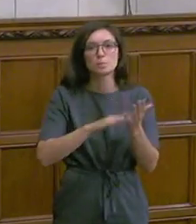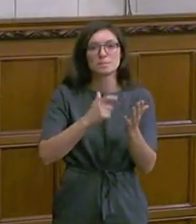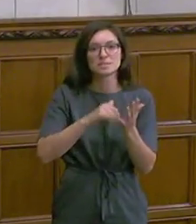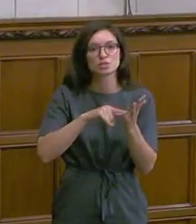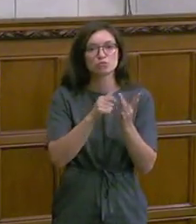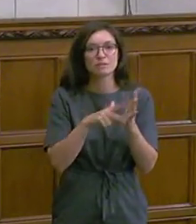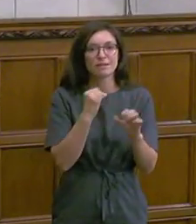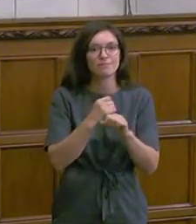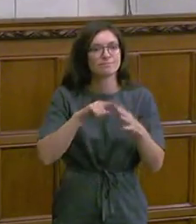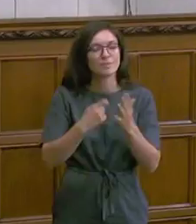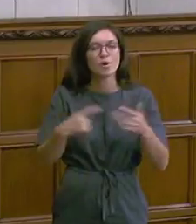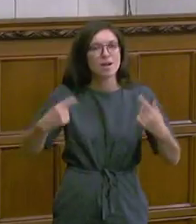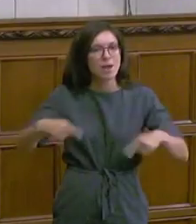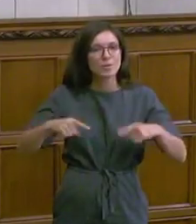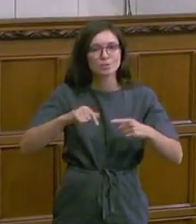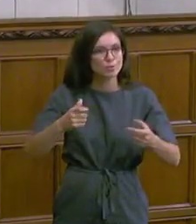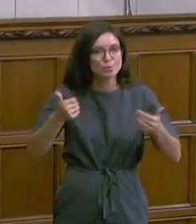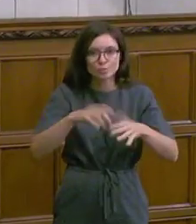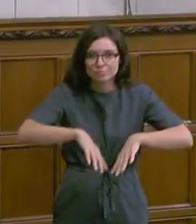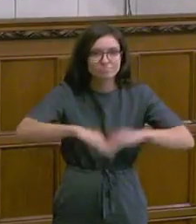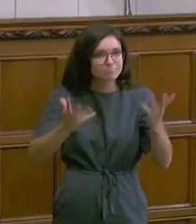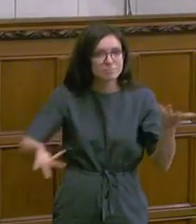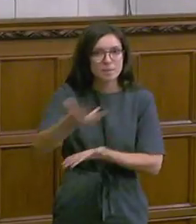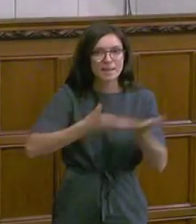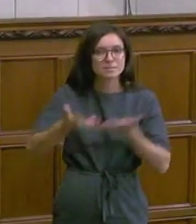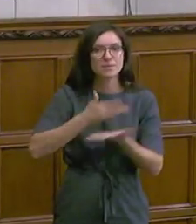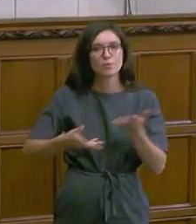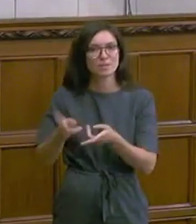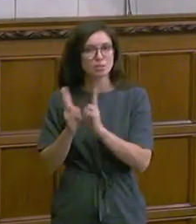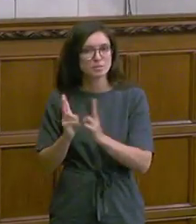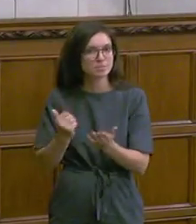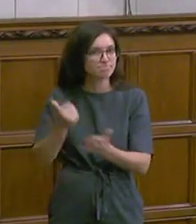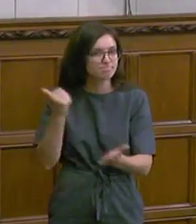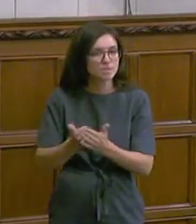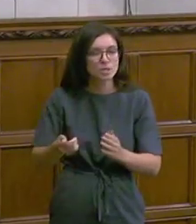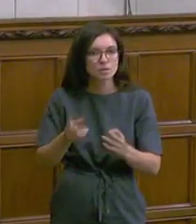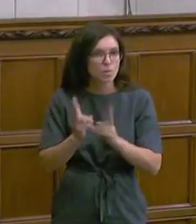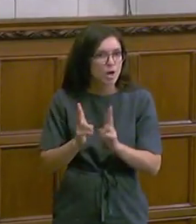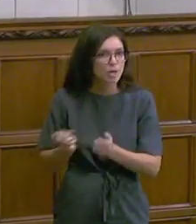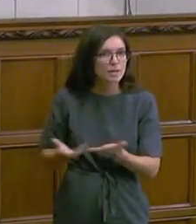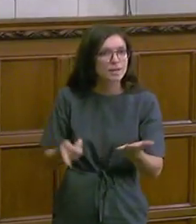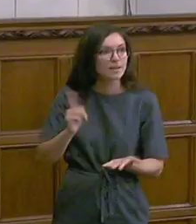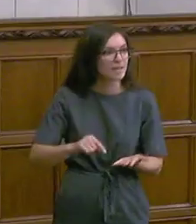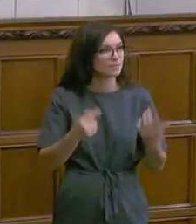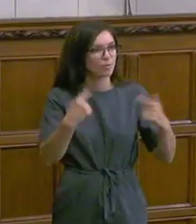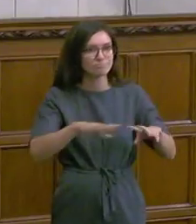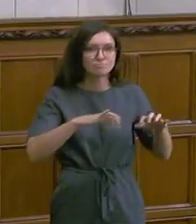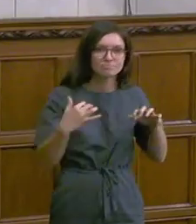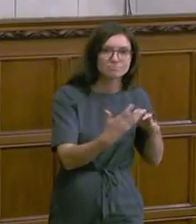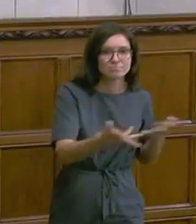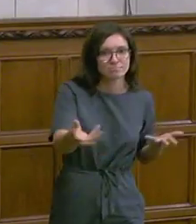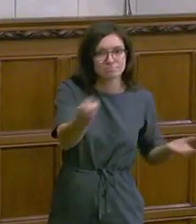the signers for their sterling work, to the House authorities for providing them with the opportunity to do so, and to all colleagues